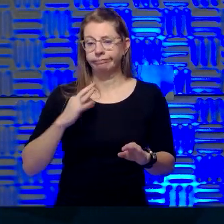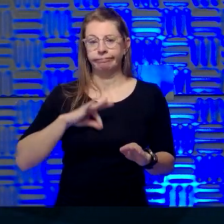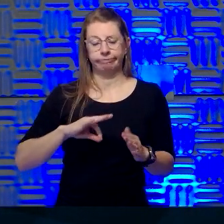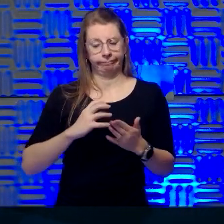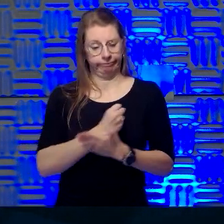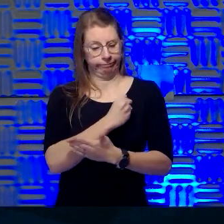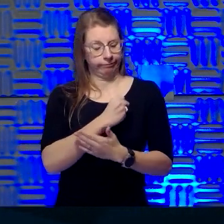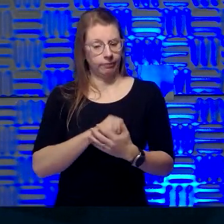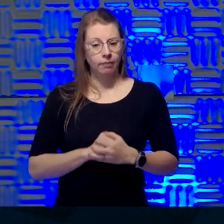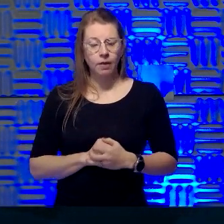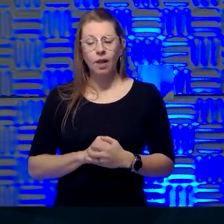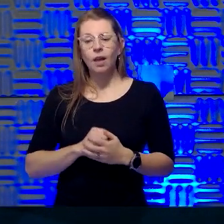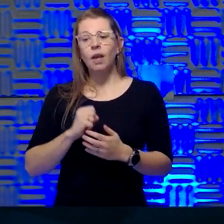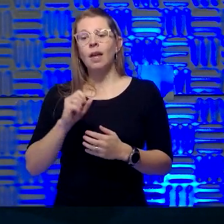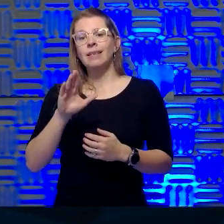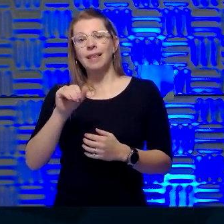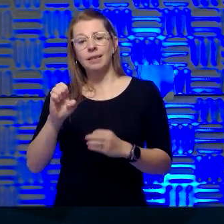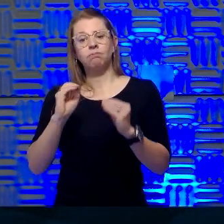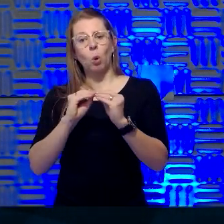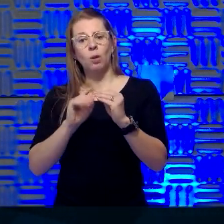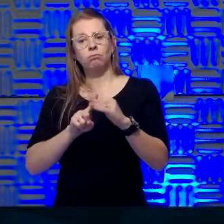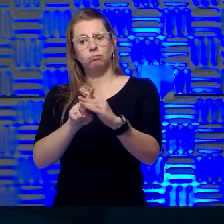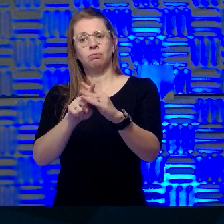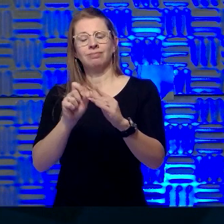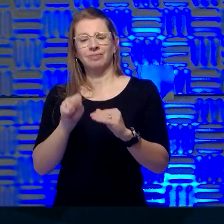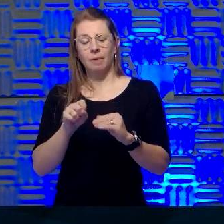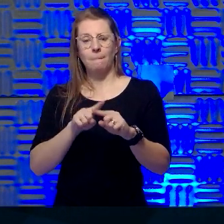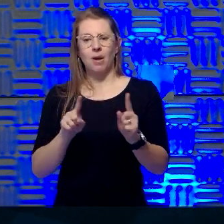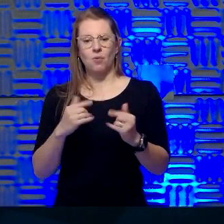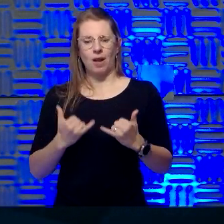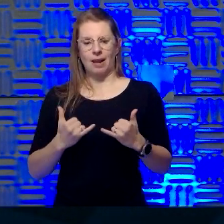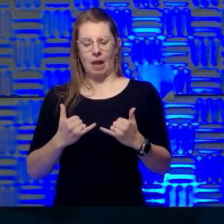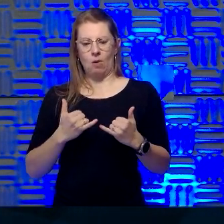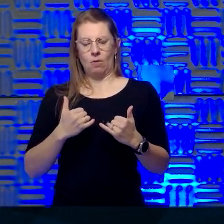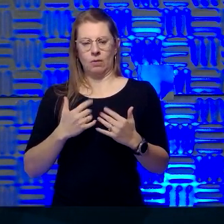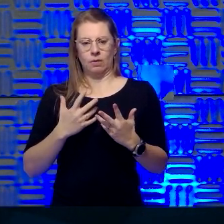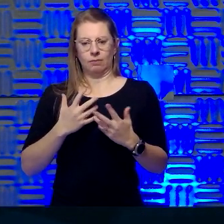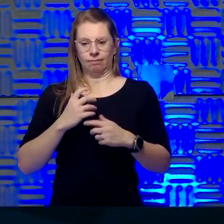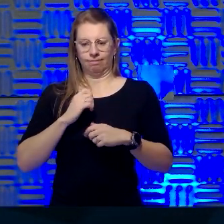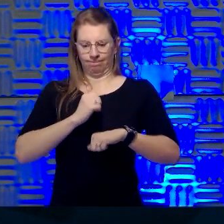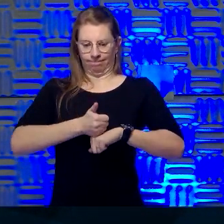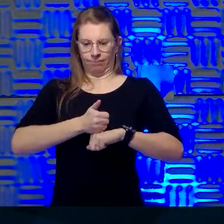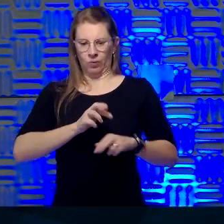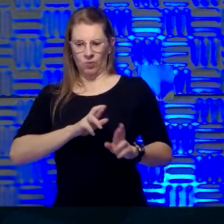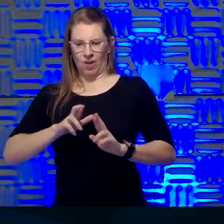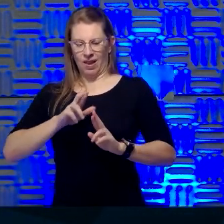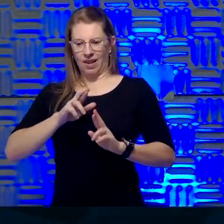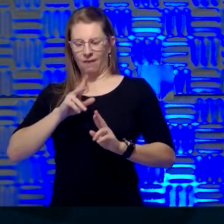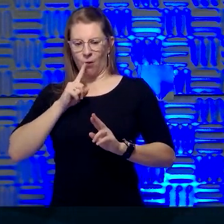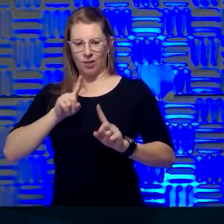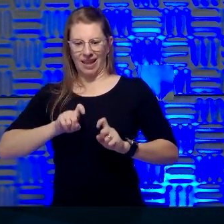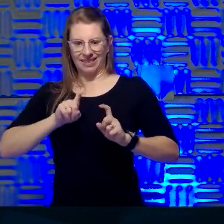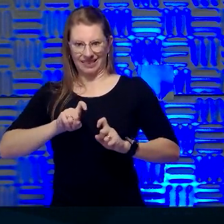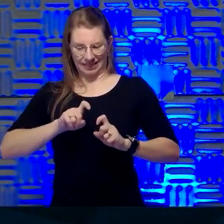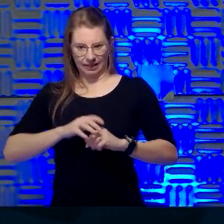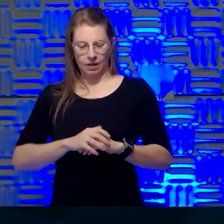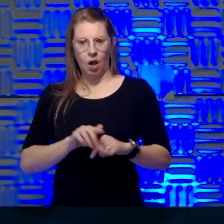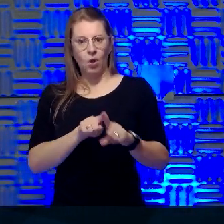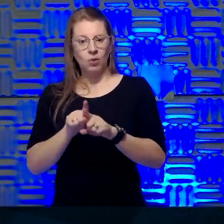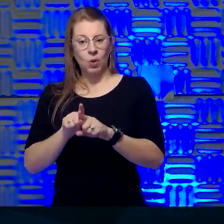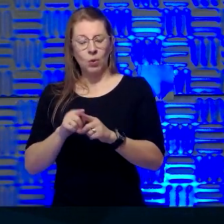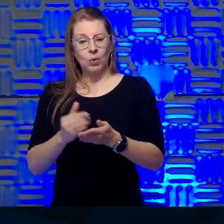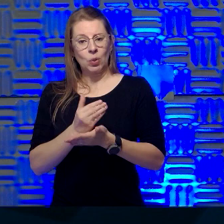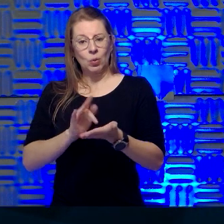more cases, but I think we're also probably in a better place in regards to testing, and it sounds like maybe some new treatments coming